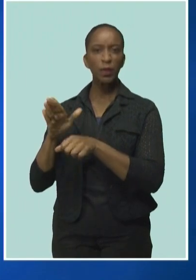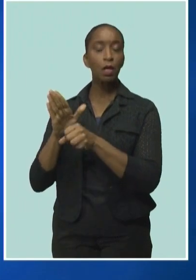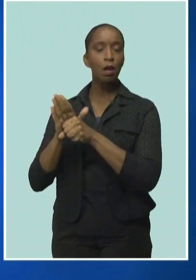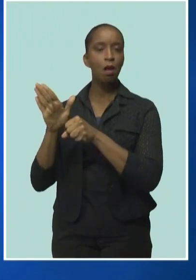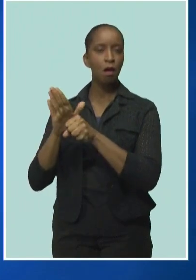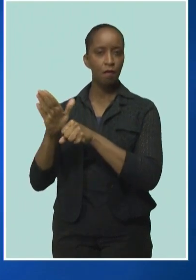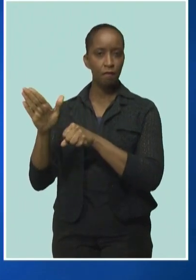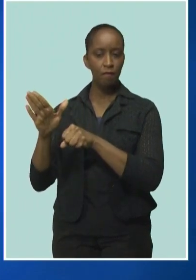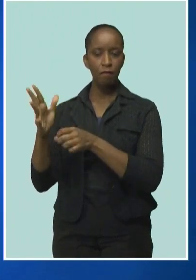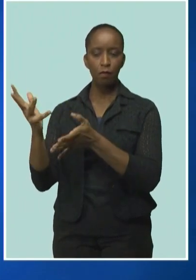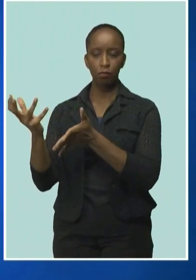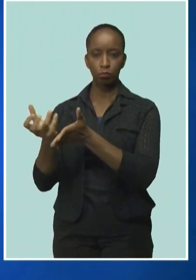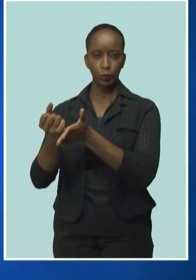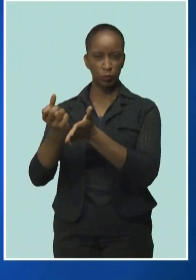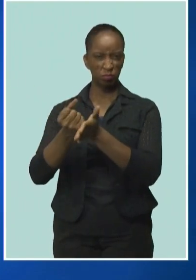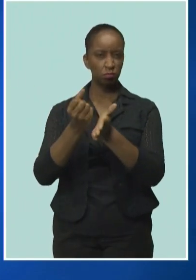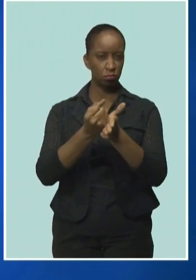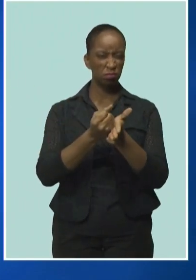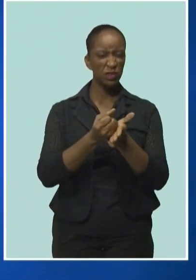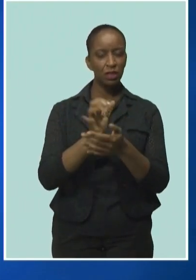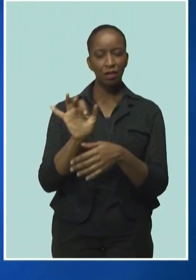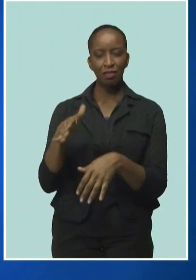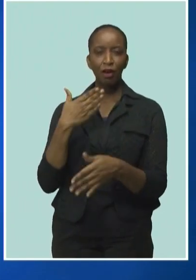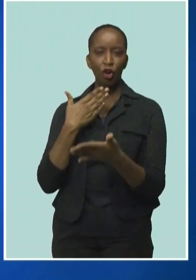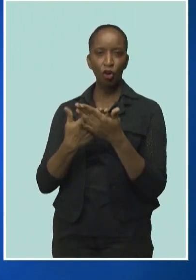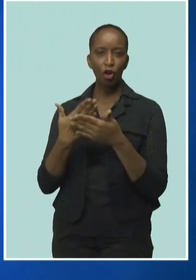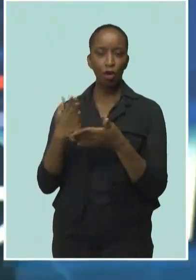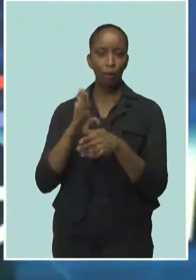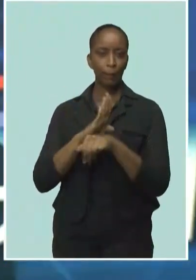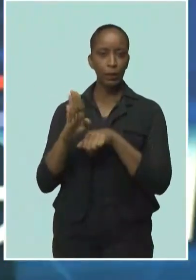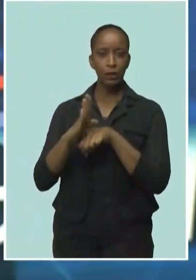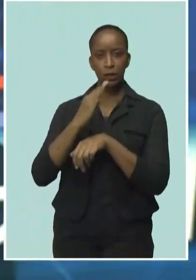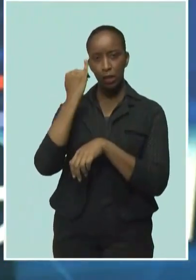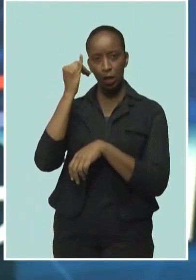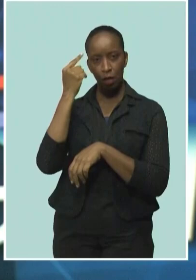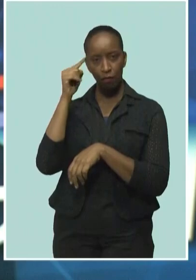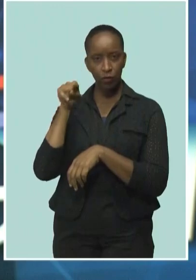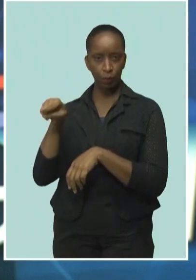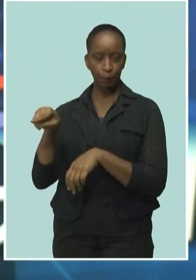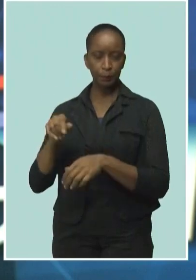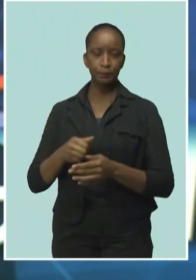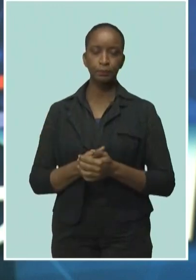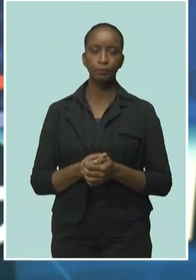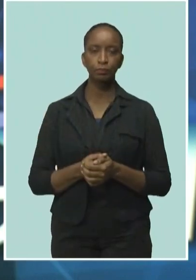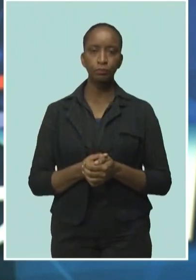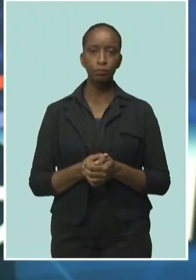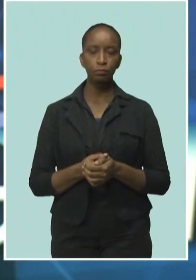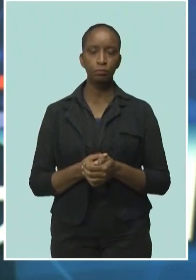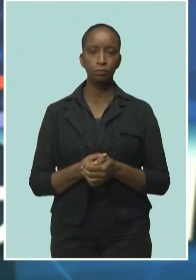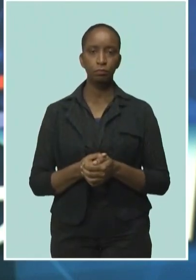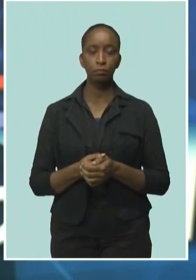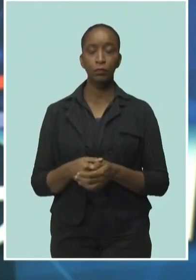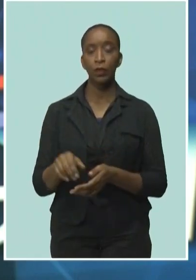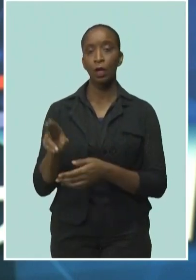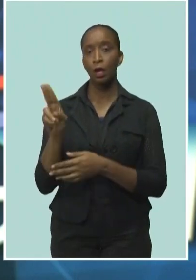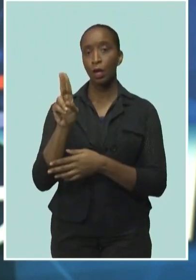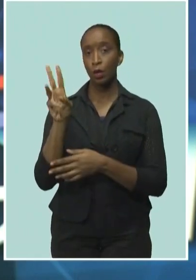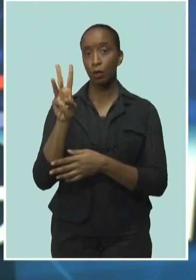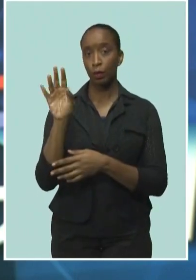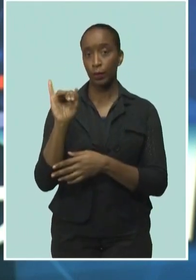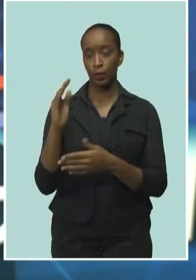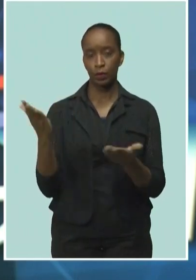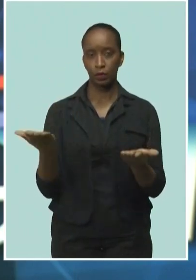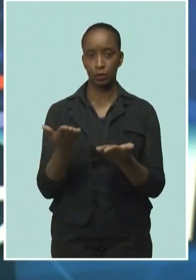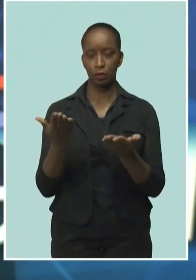makes financial sense to do it. The University of the West Indies KFIL campus wants to play